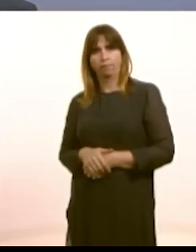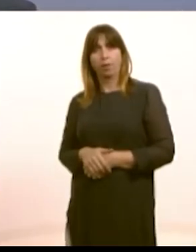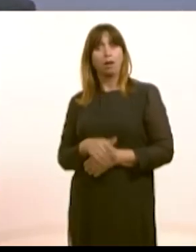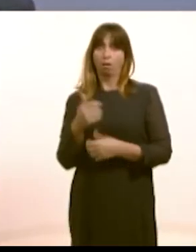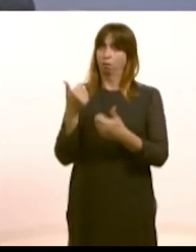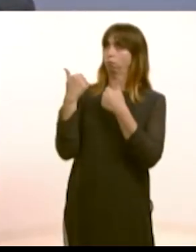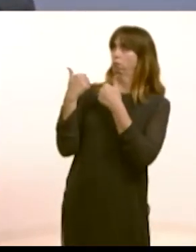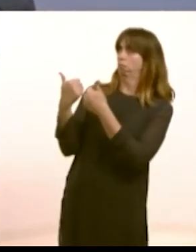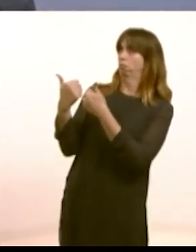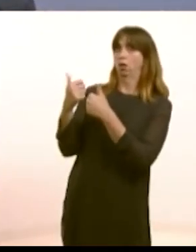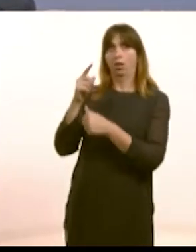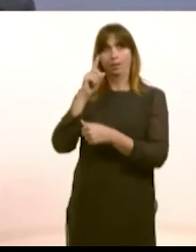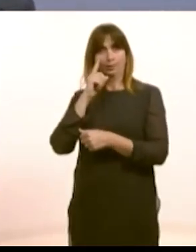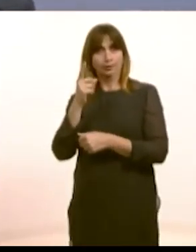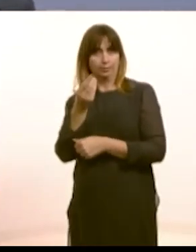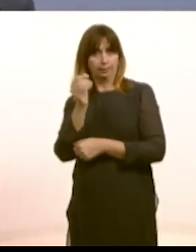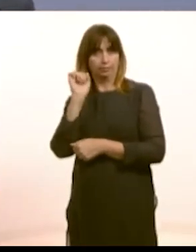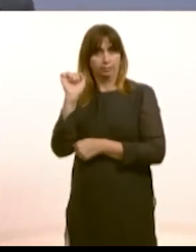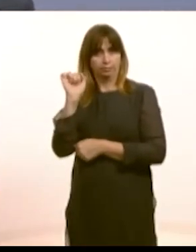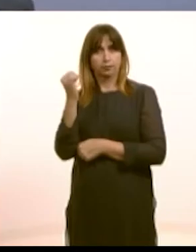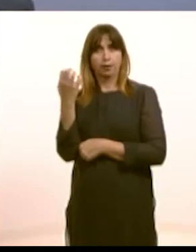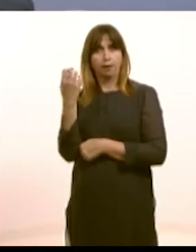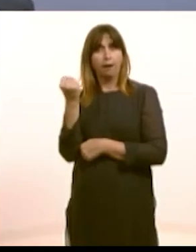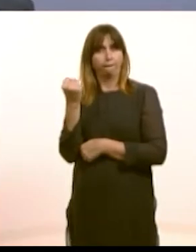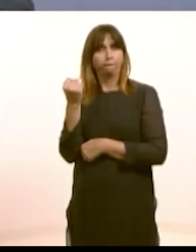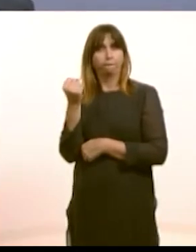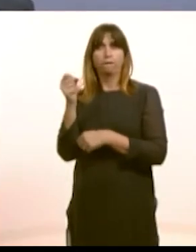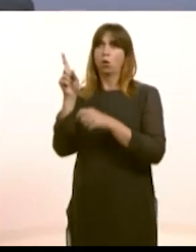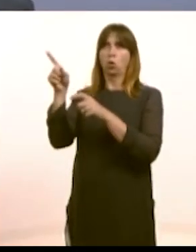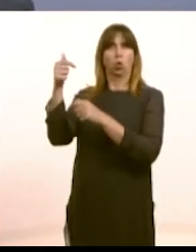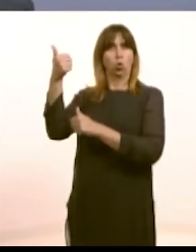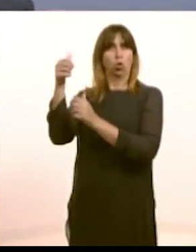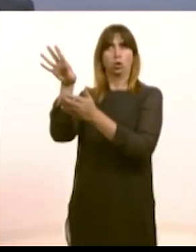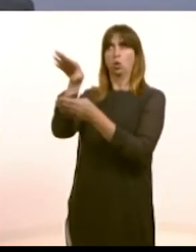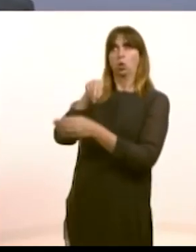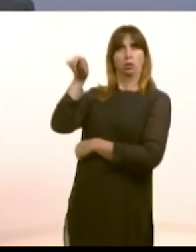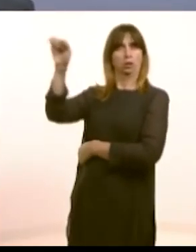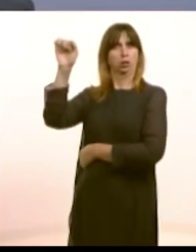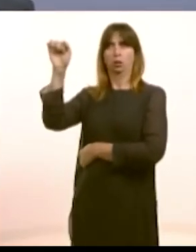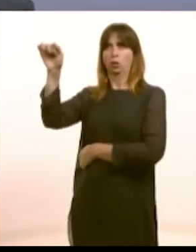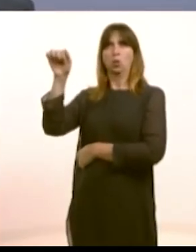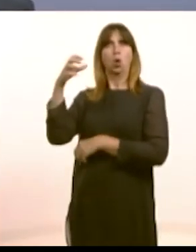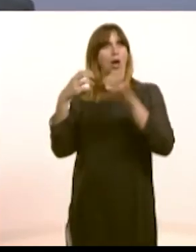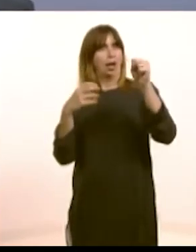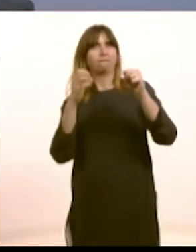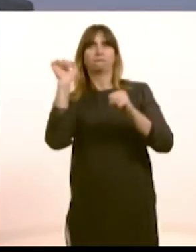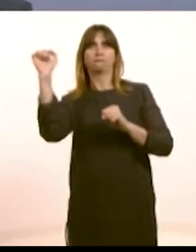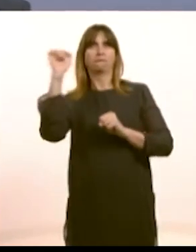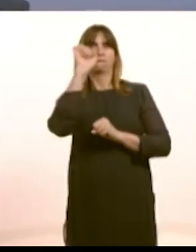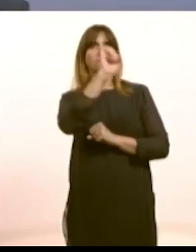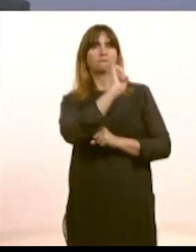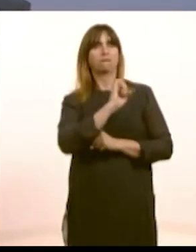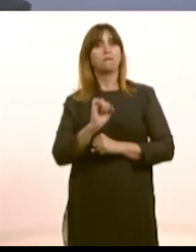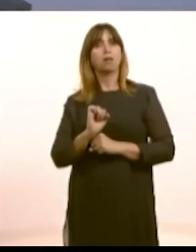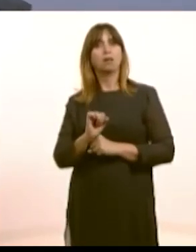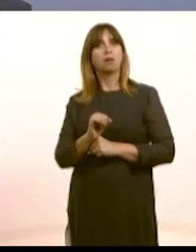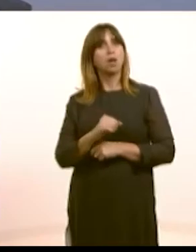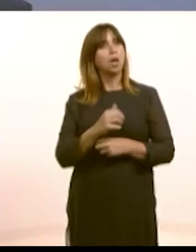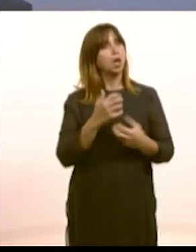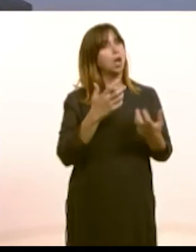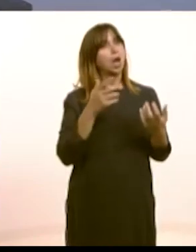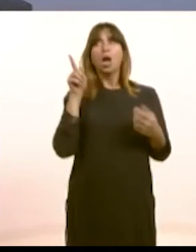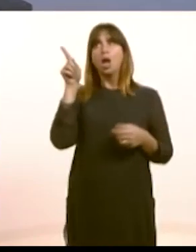can see that by the examples of some of the ones that are recognised good examples throughout Wales. So, First Minister, what could you do to